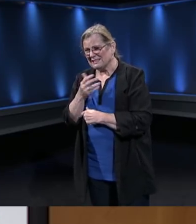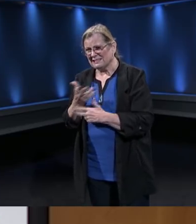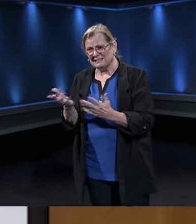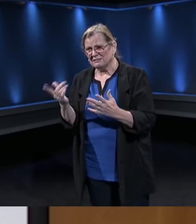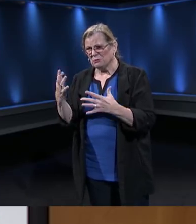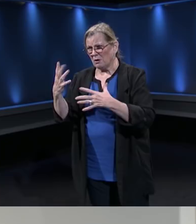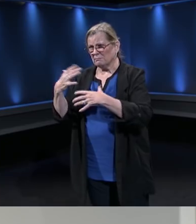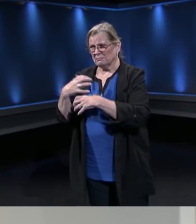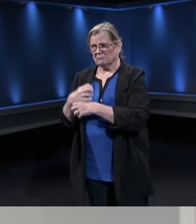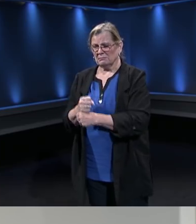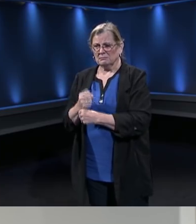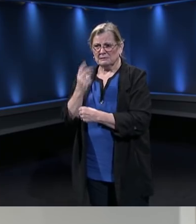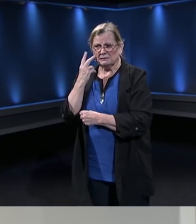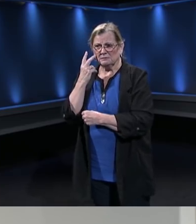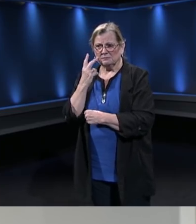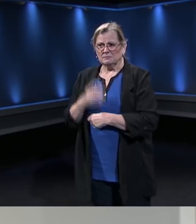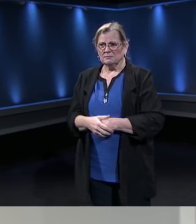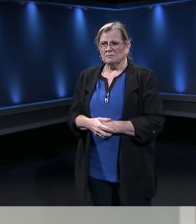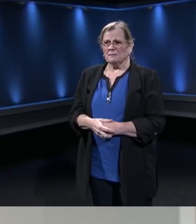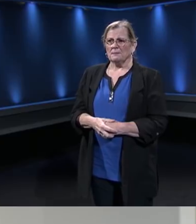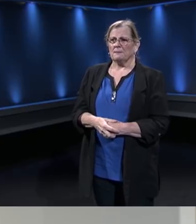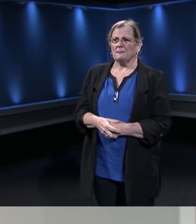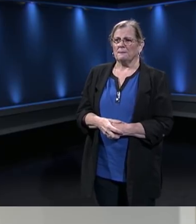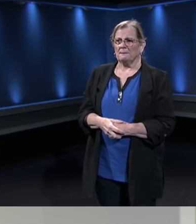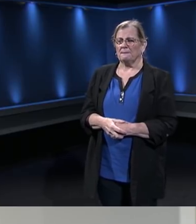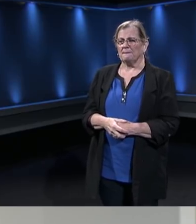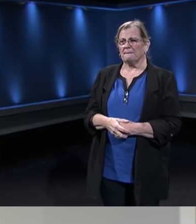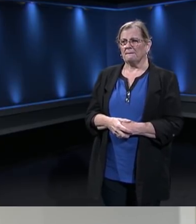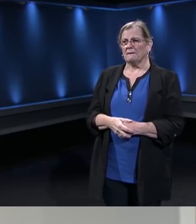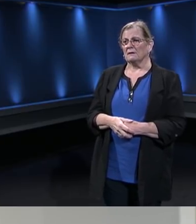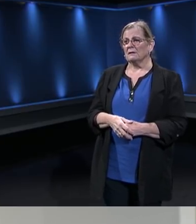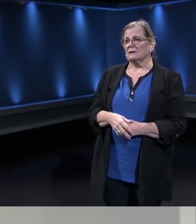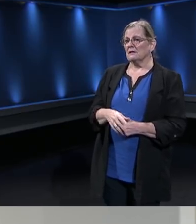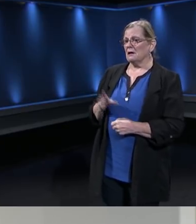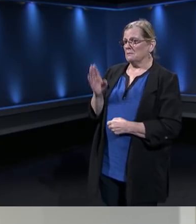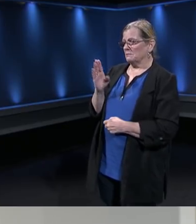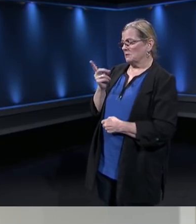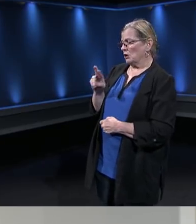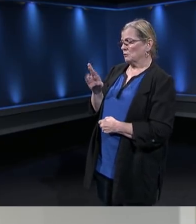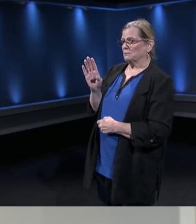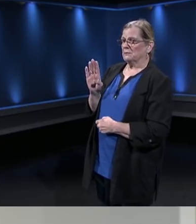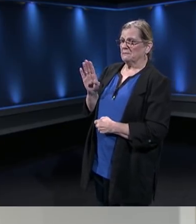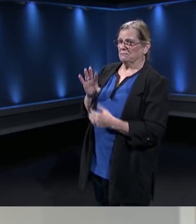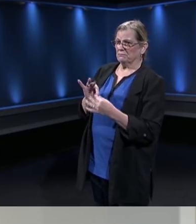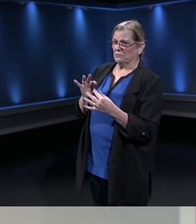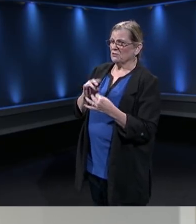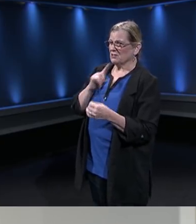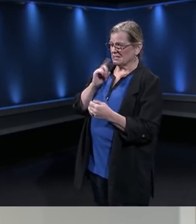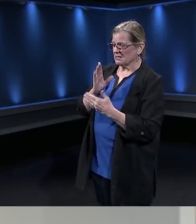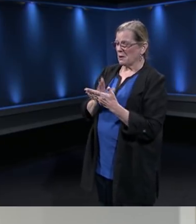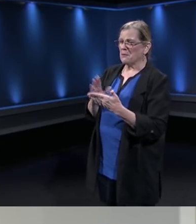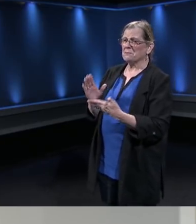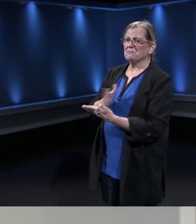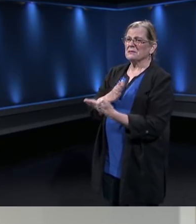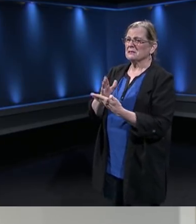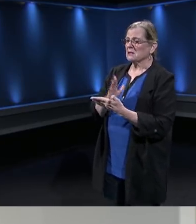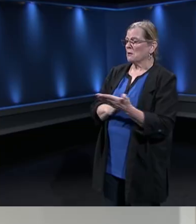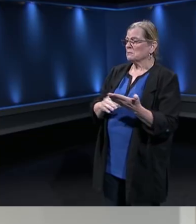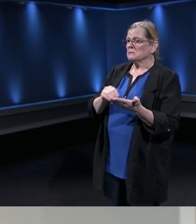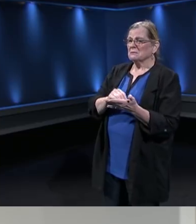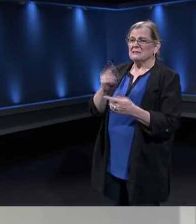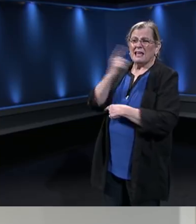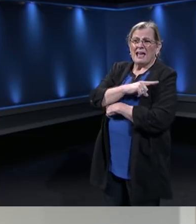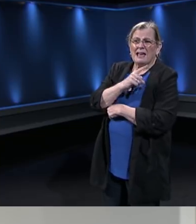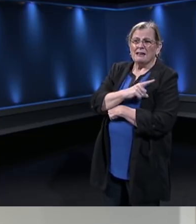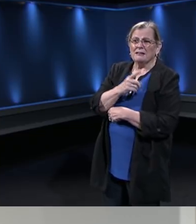mentioned days, and when you talk about a continuum, isn't it also true, or is it true, that some days you may be in a different place on the